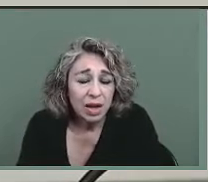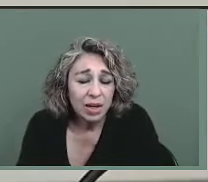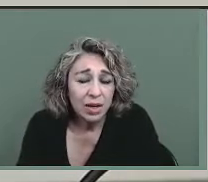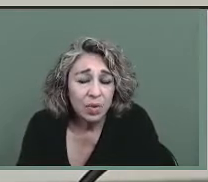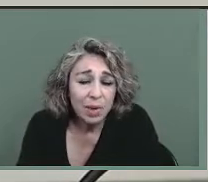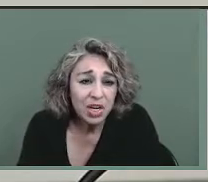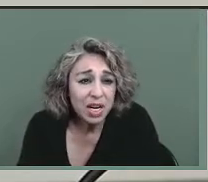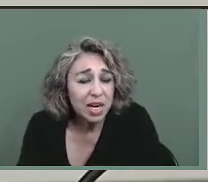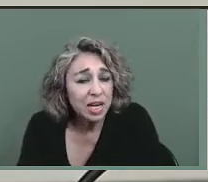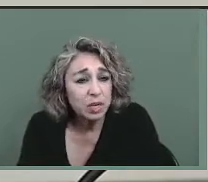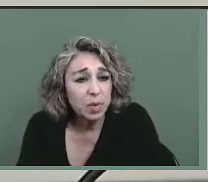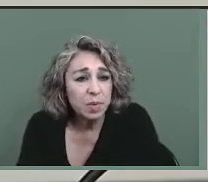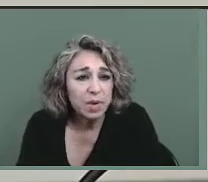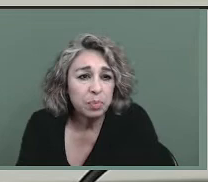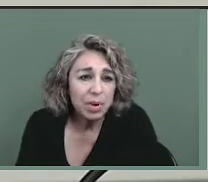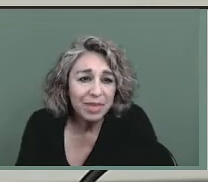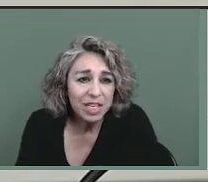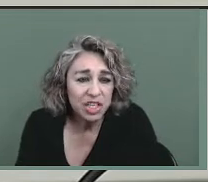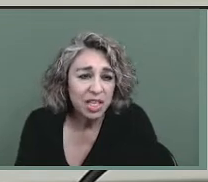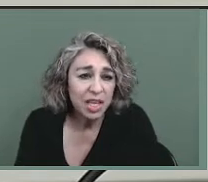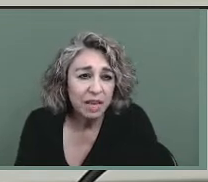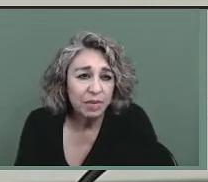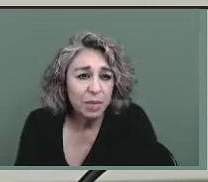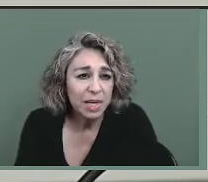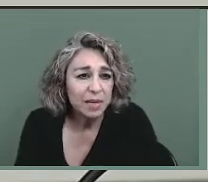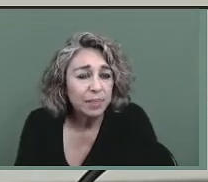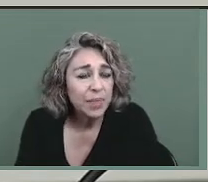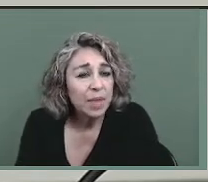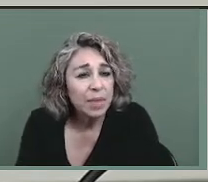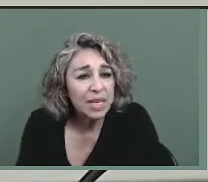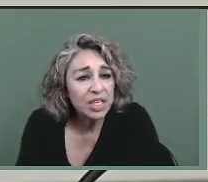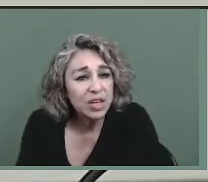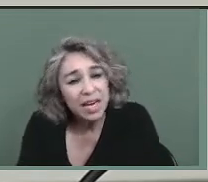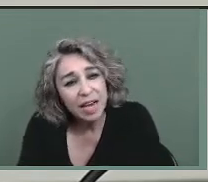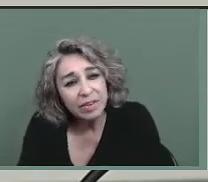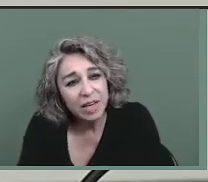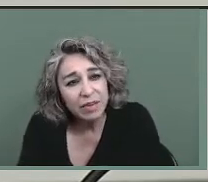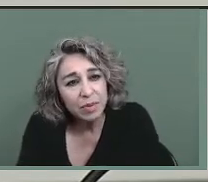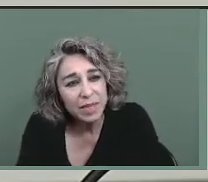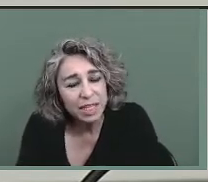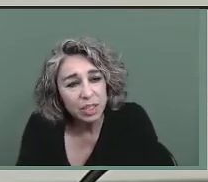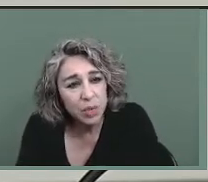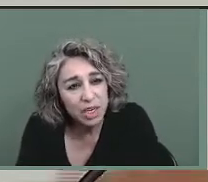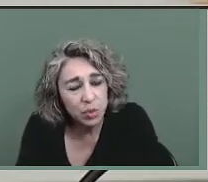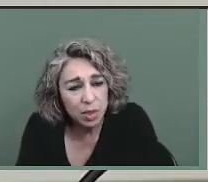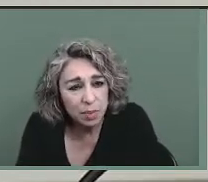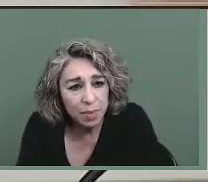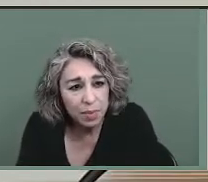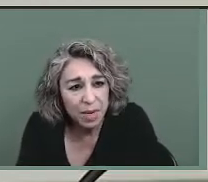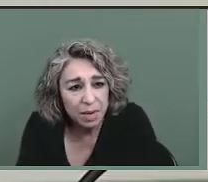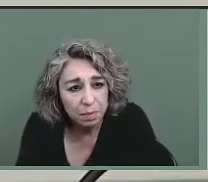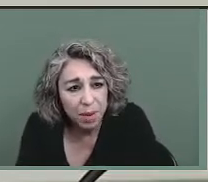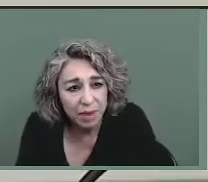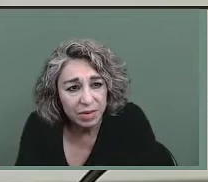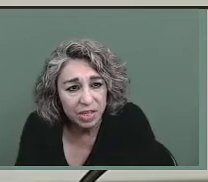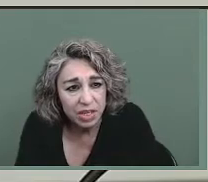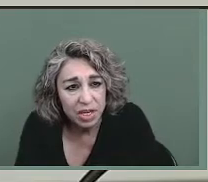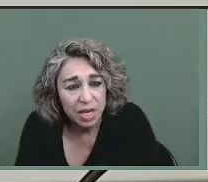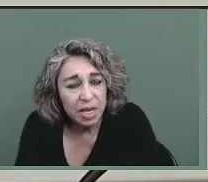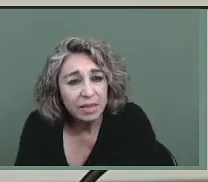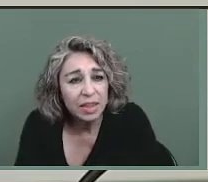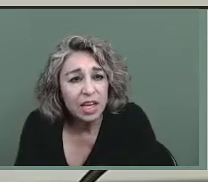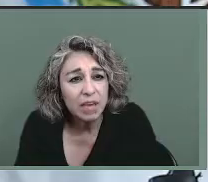not to permit corruption and not to permit privileges in the government. Because you can't have a government that's rich with the people being